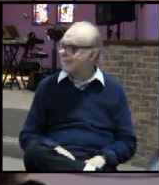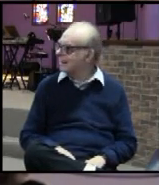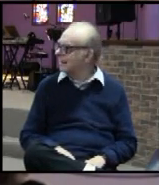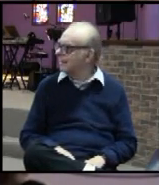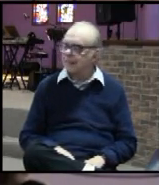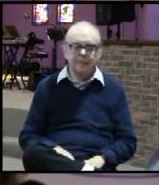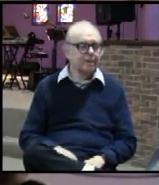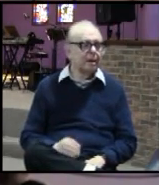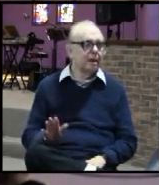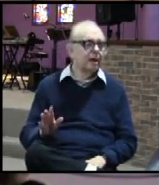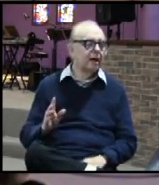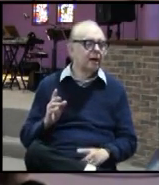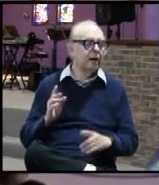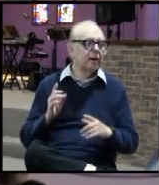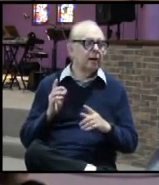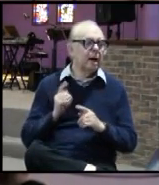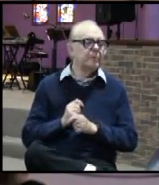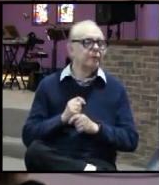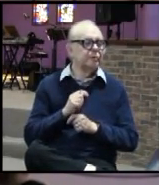How many of y'all trust the media?